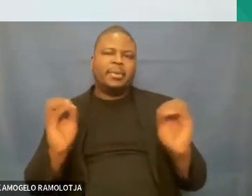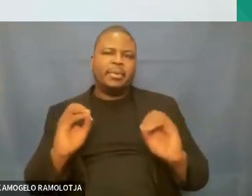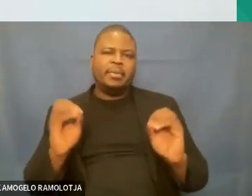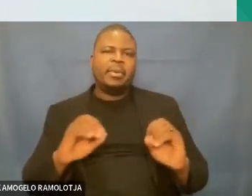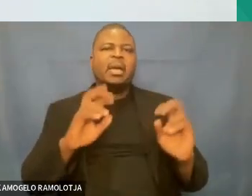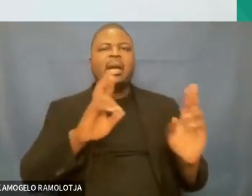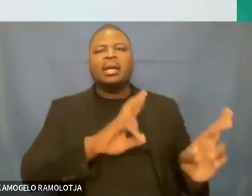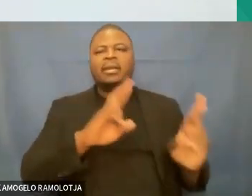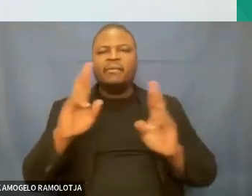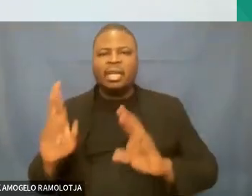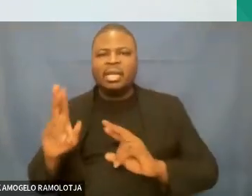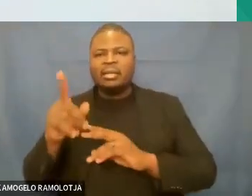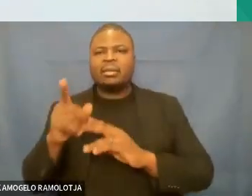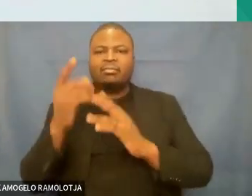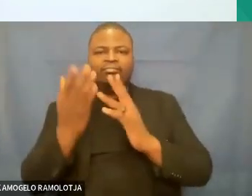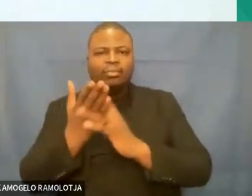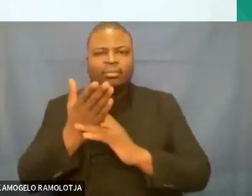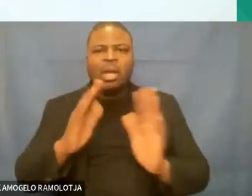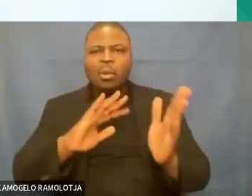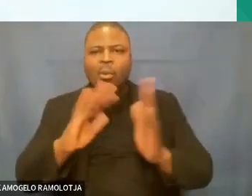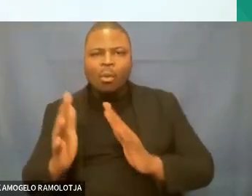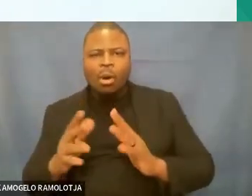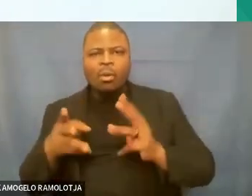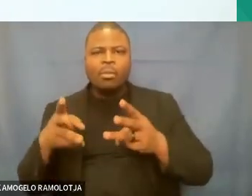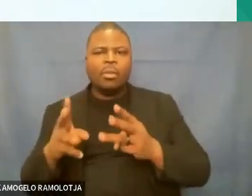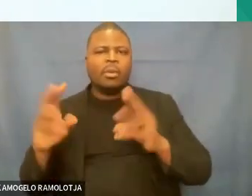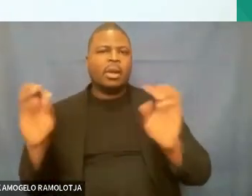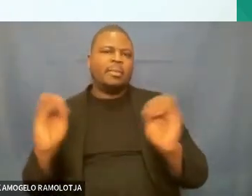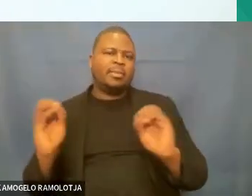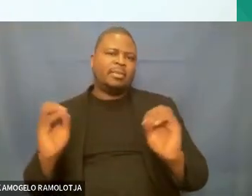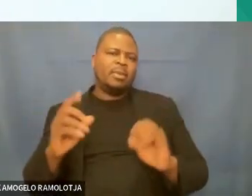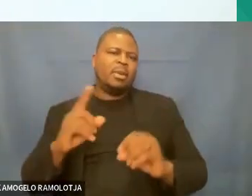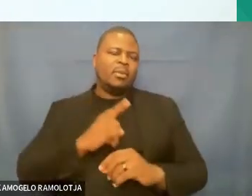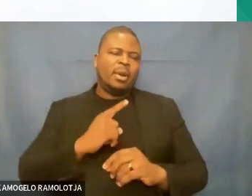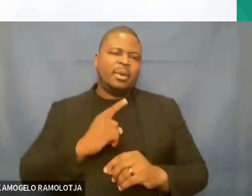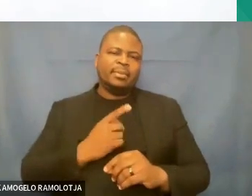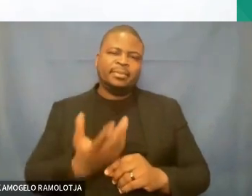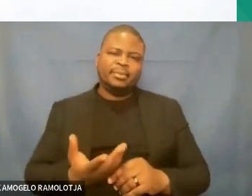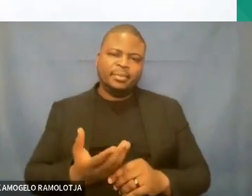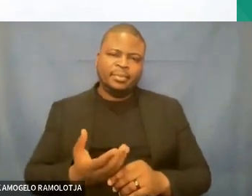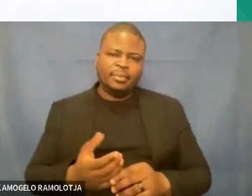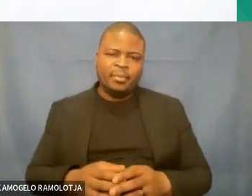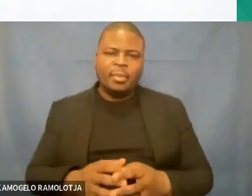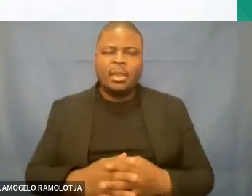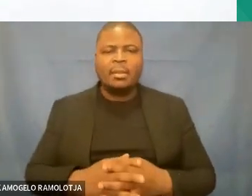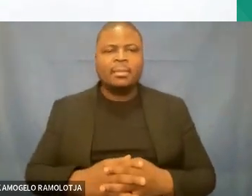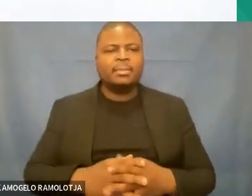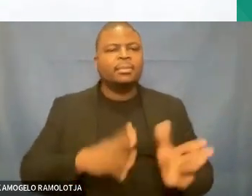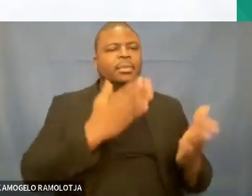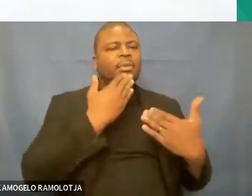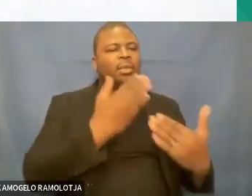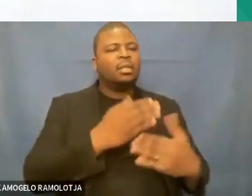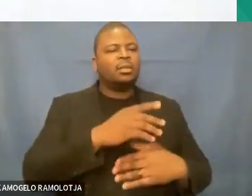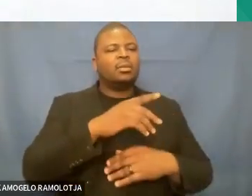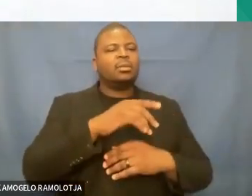and agencies for young key populations? Thanks, Yolaan. Well, the truth is